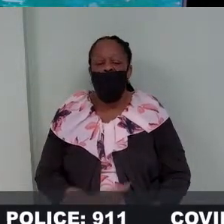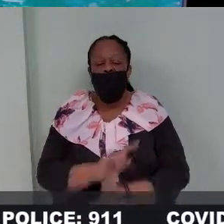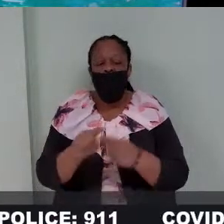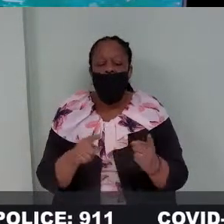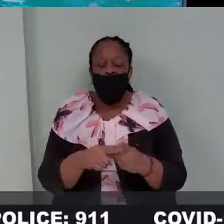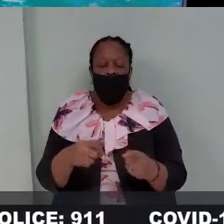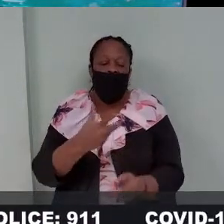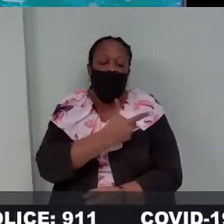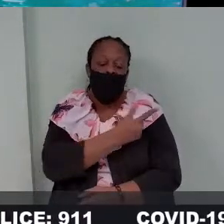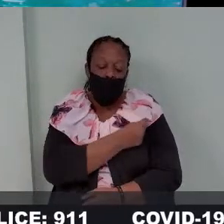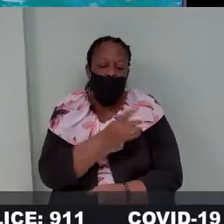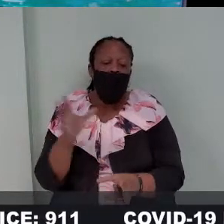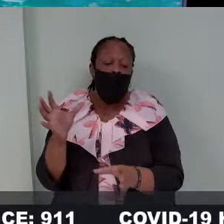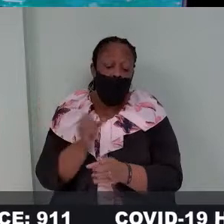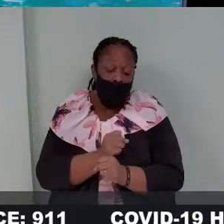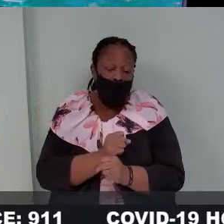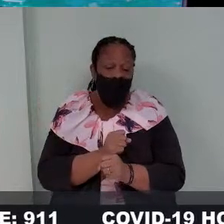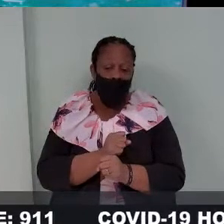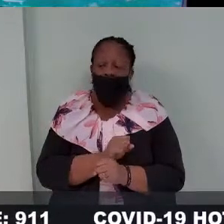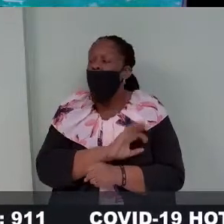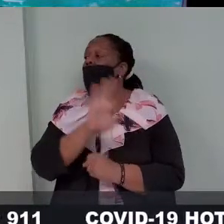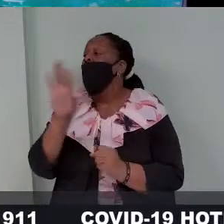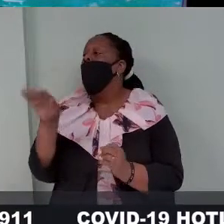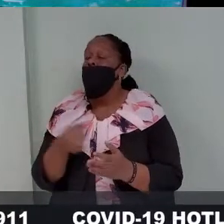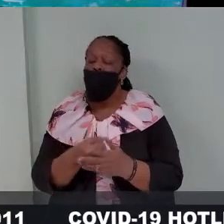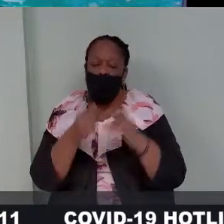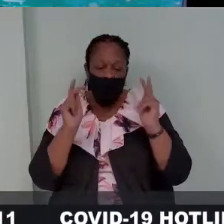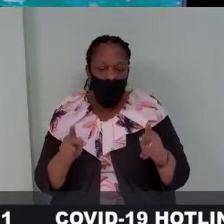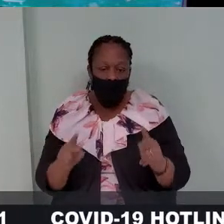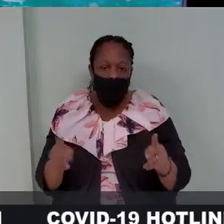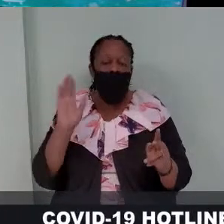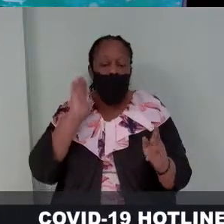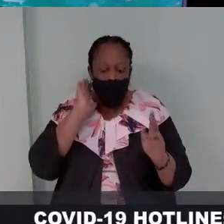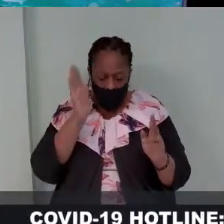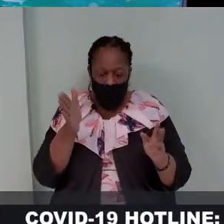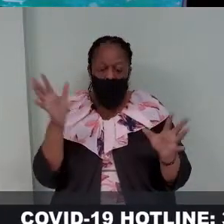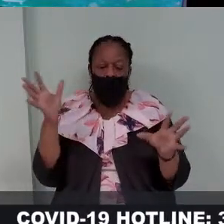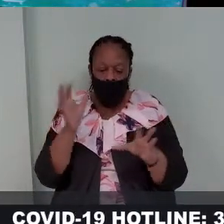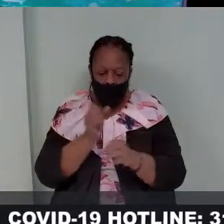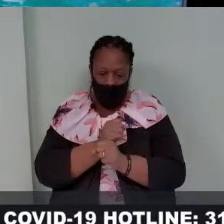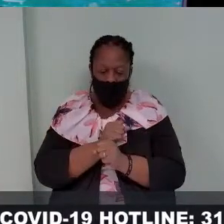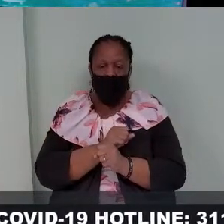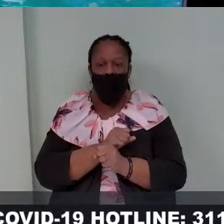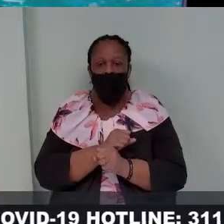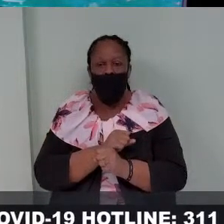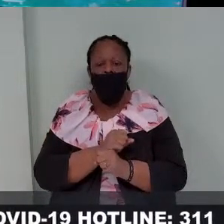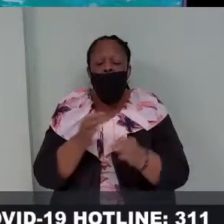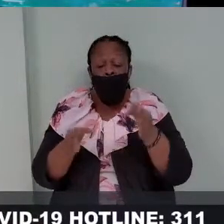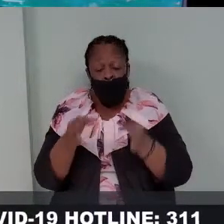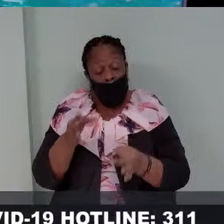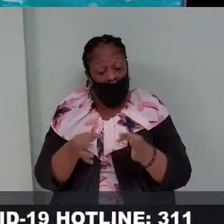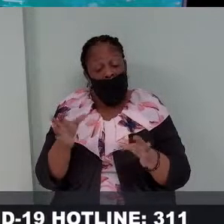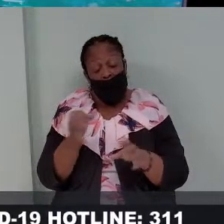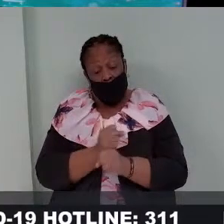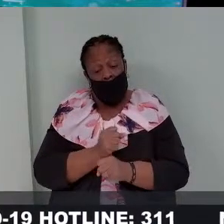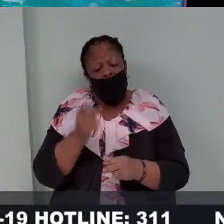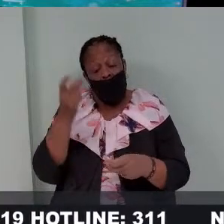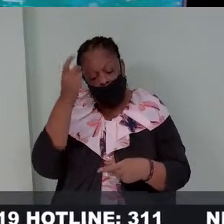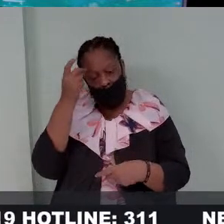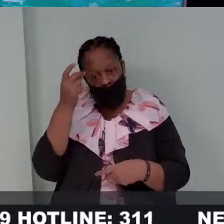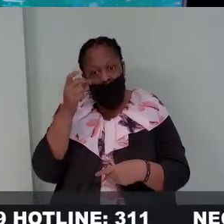becomes available, it will be available to everyone. And when the vaccine becomes available, of course, it's going to be prioritized, and